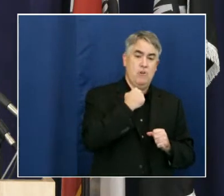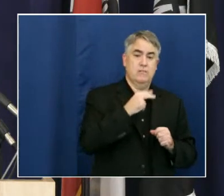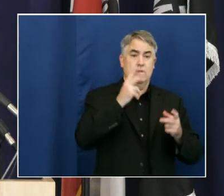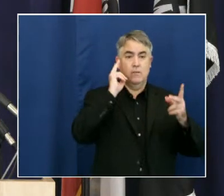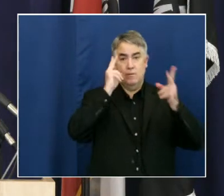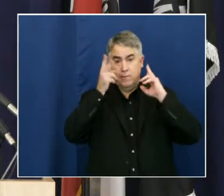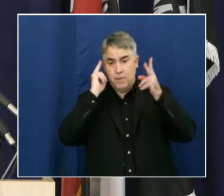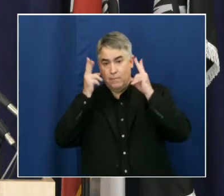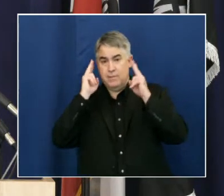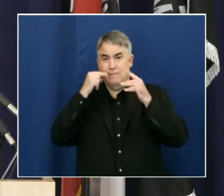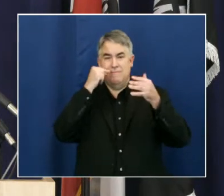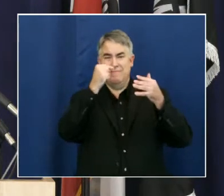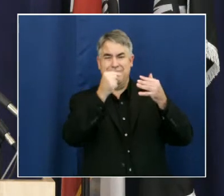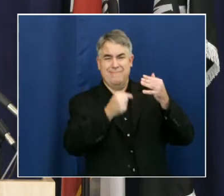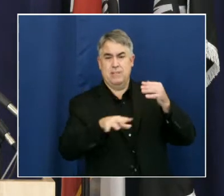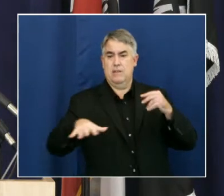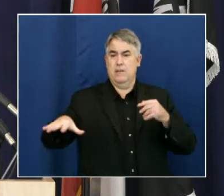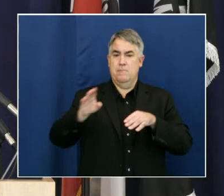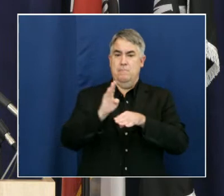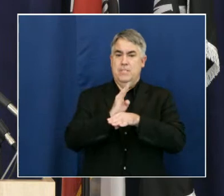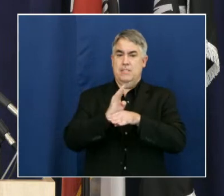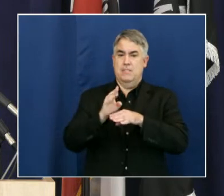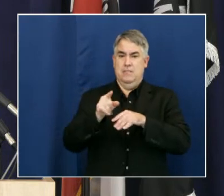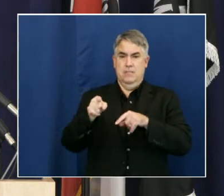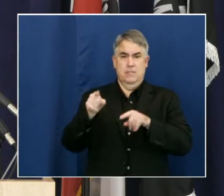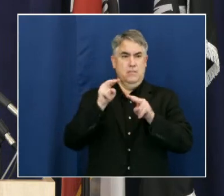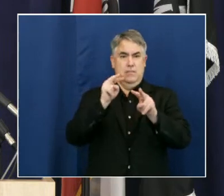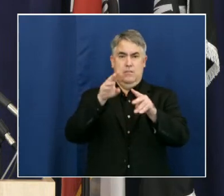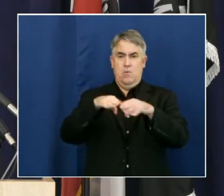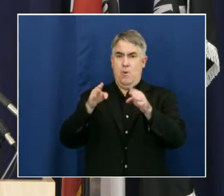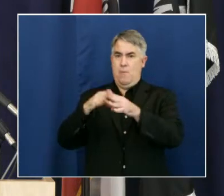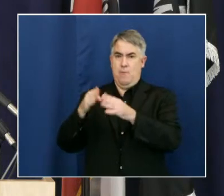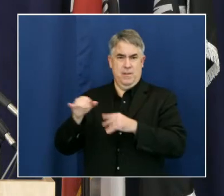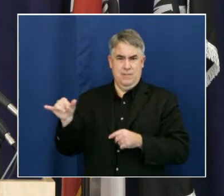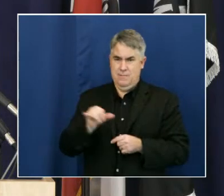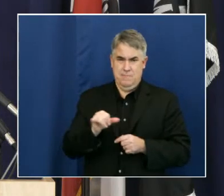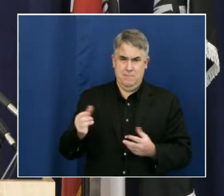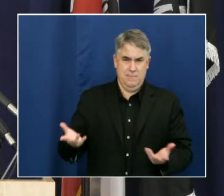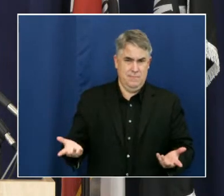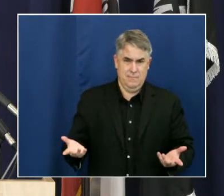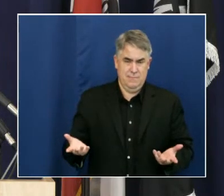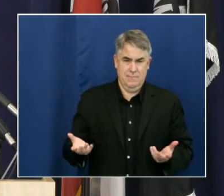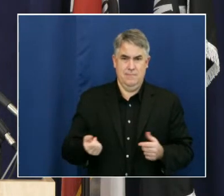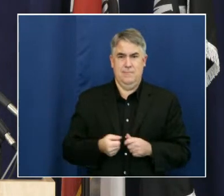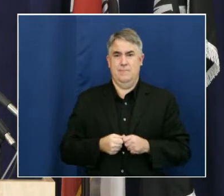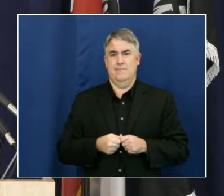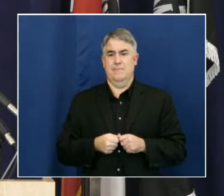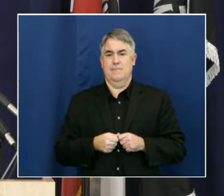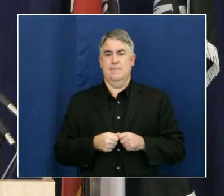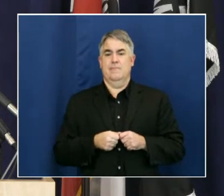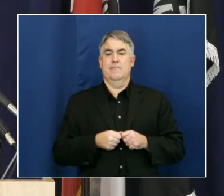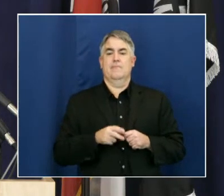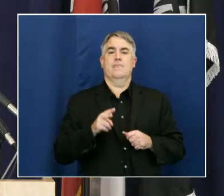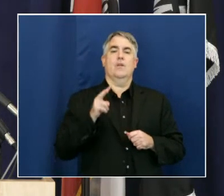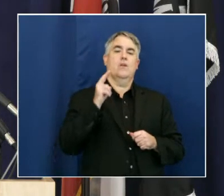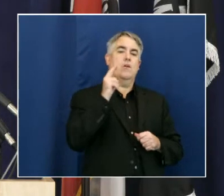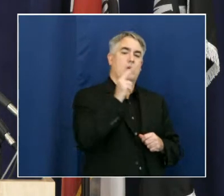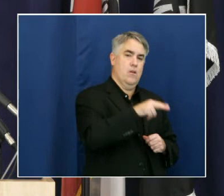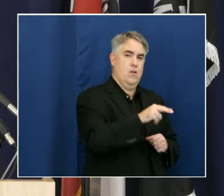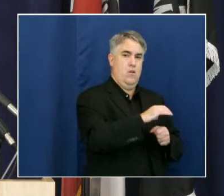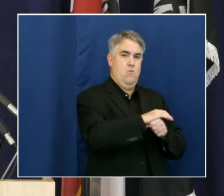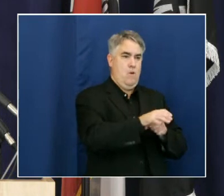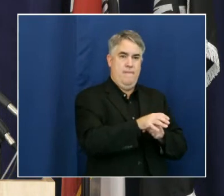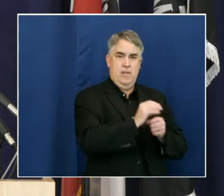of things that we all want to get back and have be a part of our life. But when you look at the daily number of cases, at the impact on the